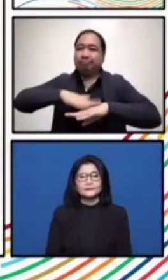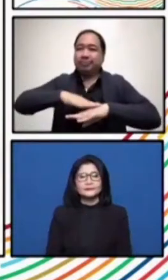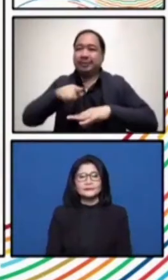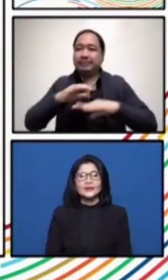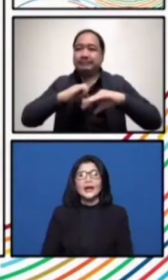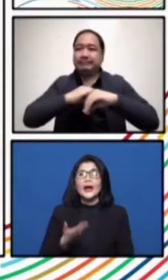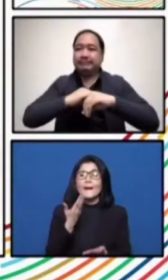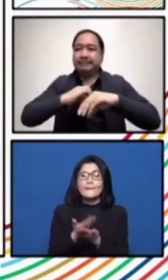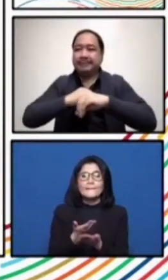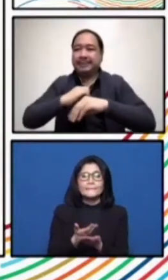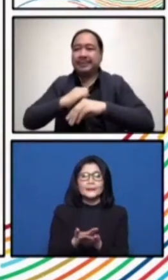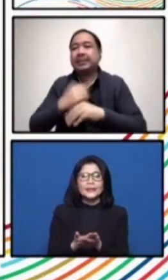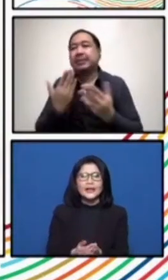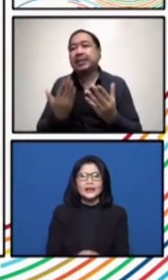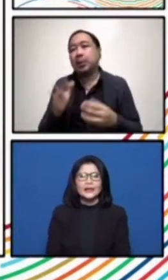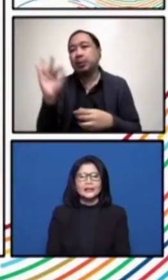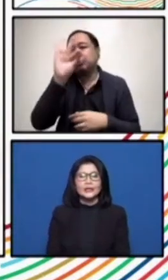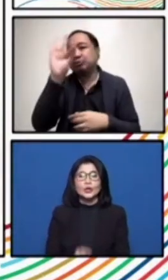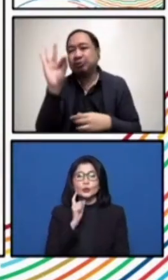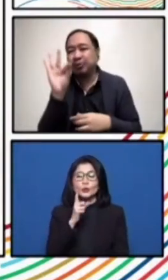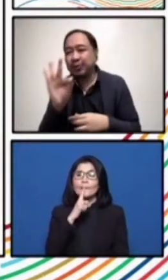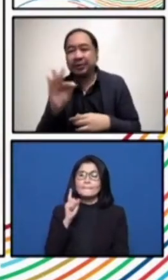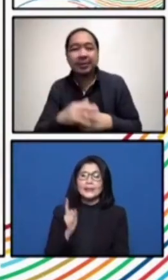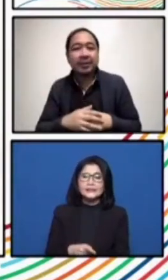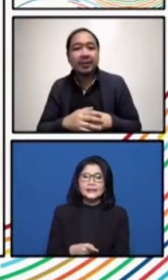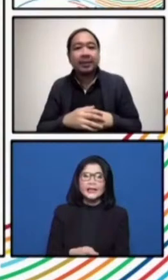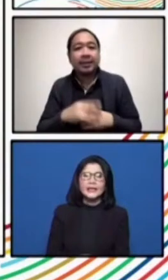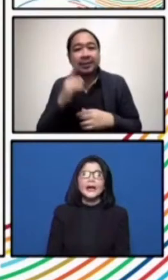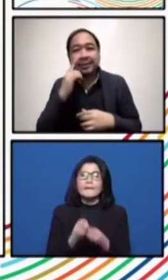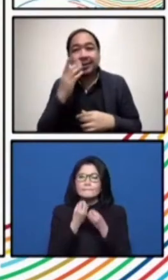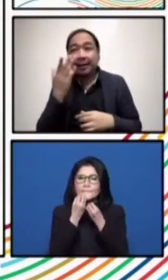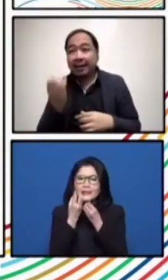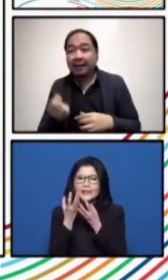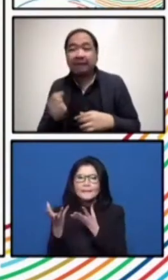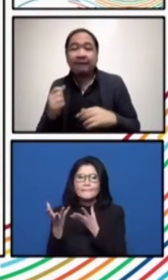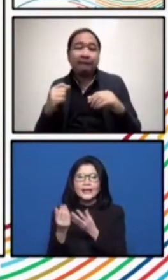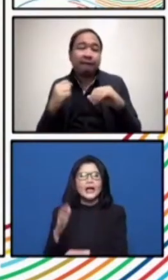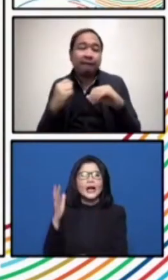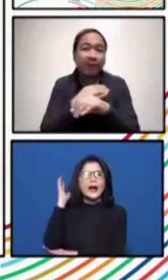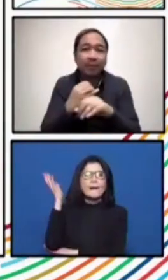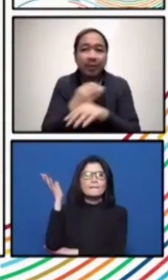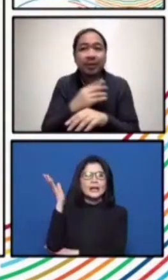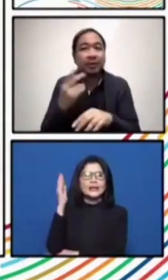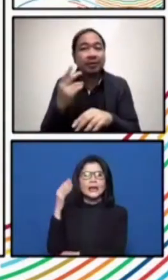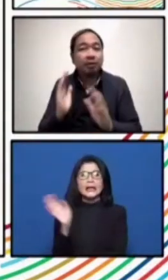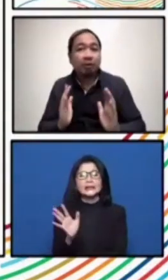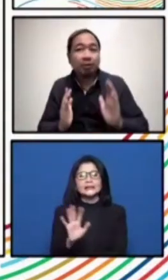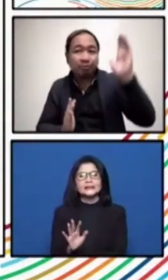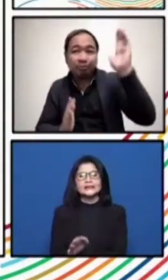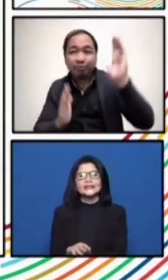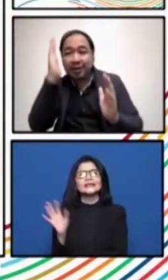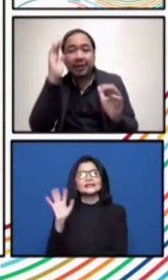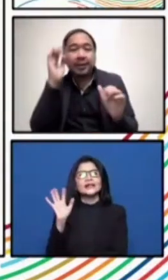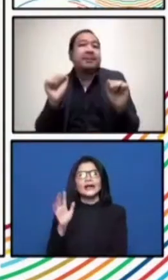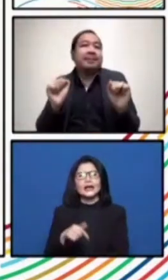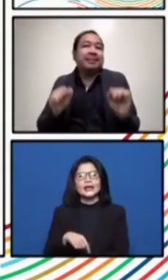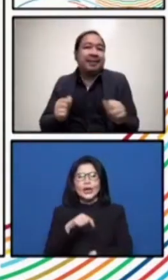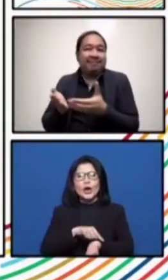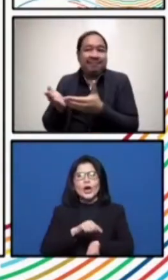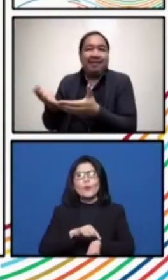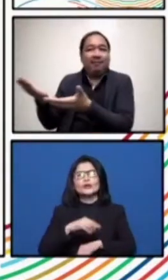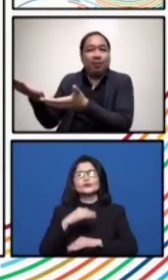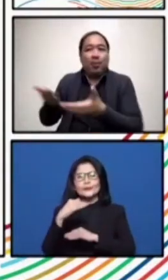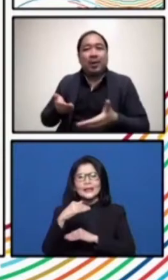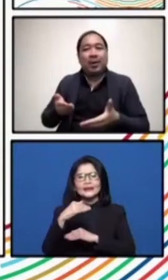in relation to the second question uh so that our commentators and interveners on the floor will have a chance to uh to make bear